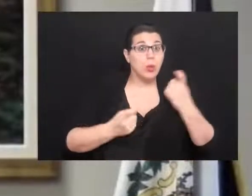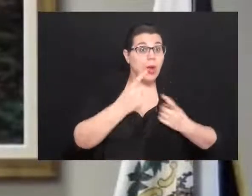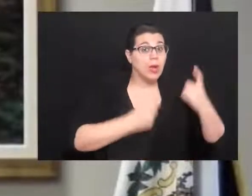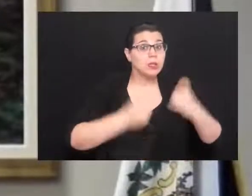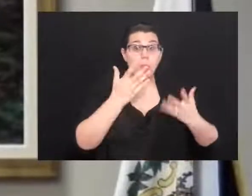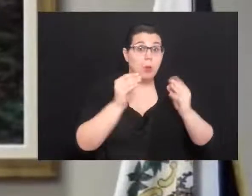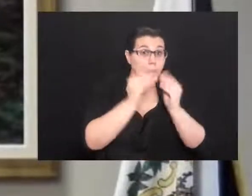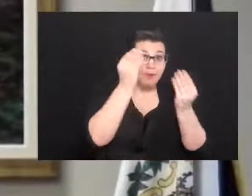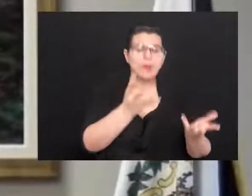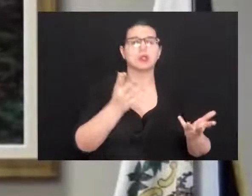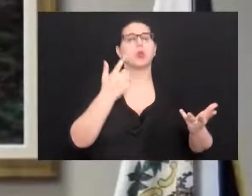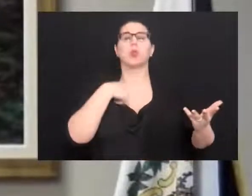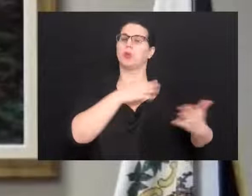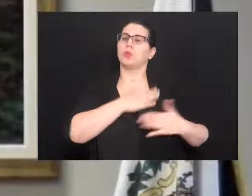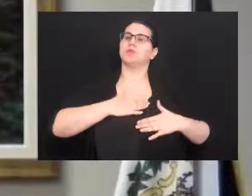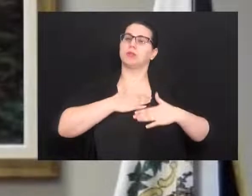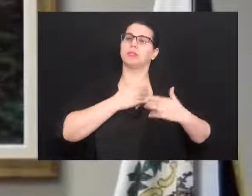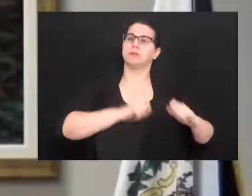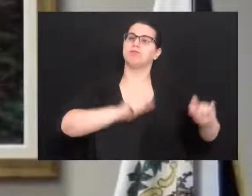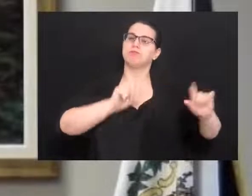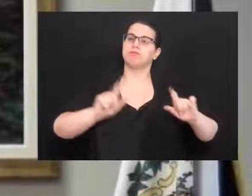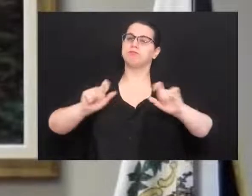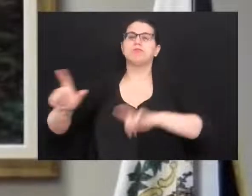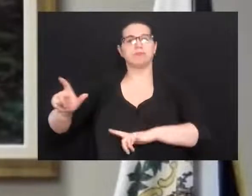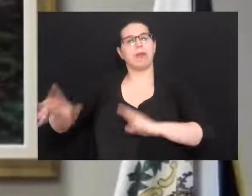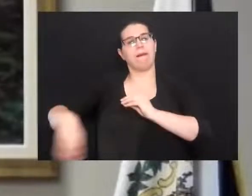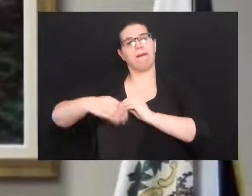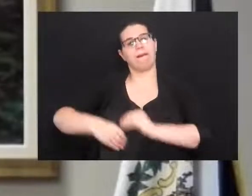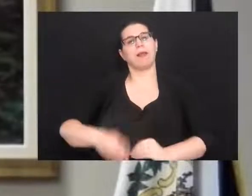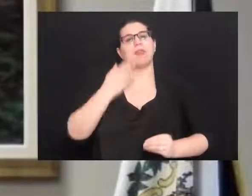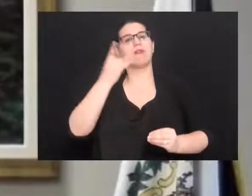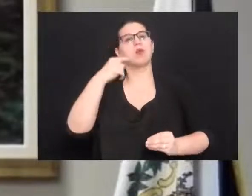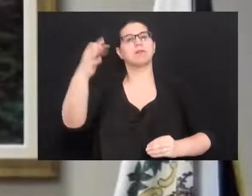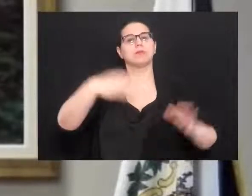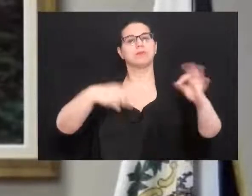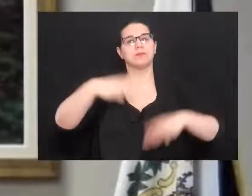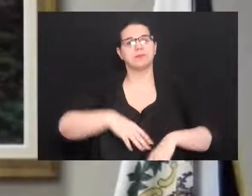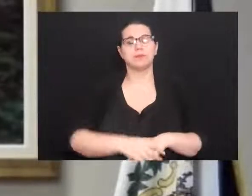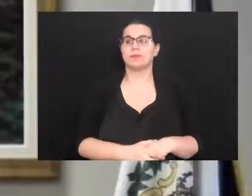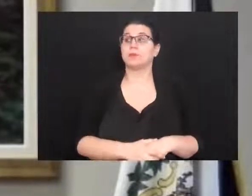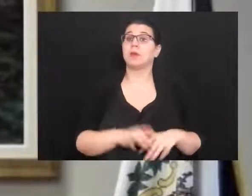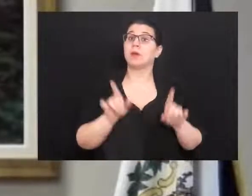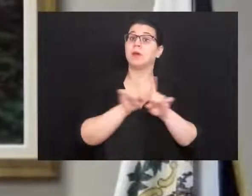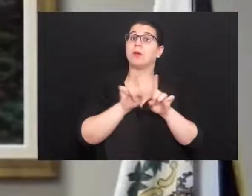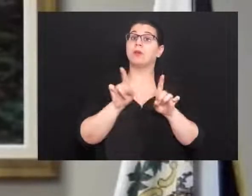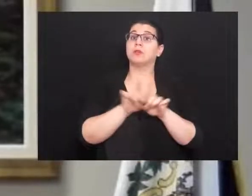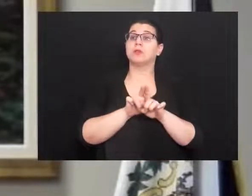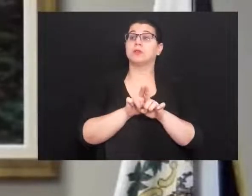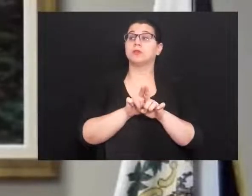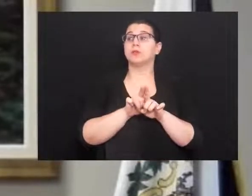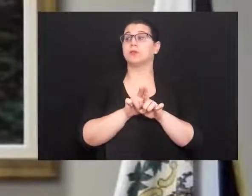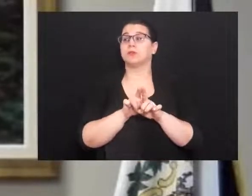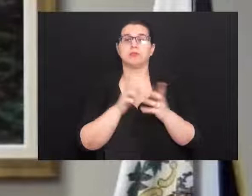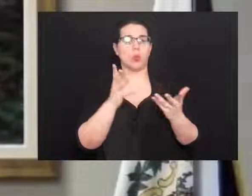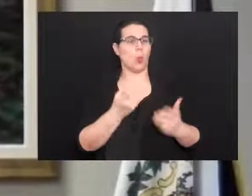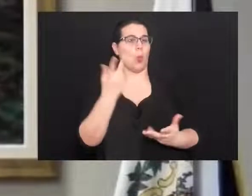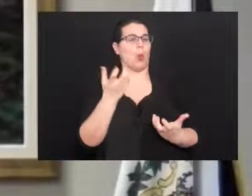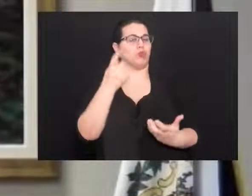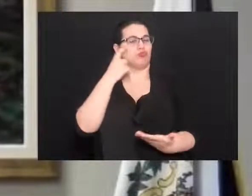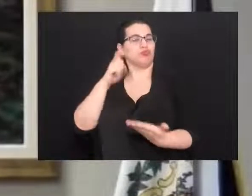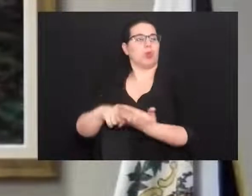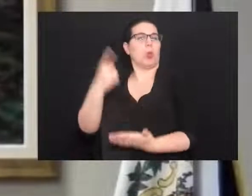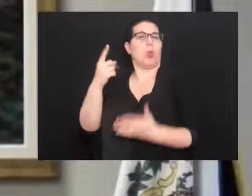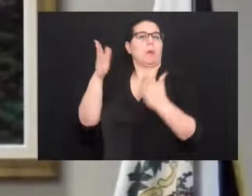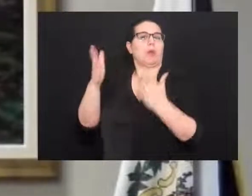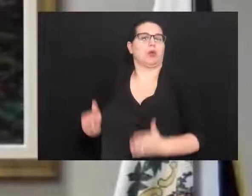information. So we thank you for that and for that input. I also want to take a minute to recognize an individual in DHHR